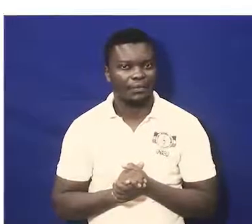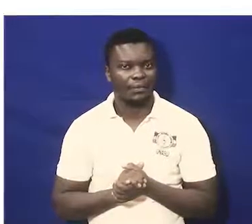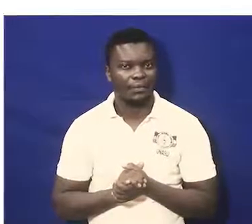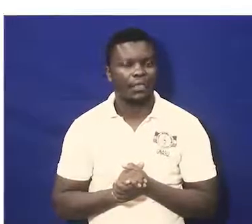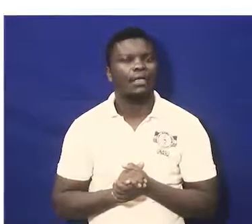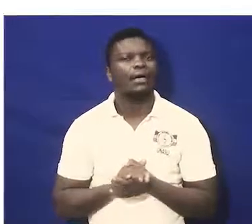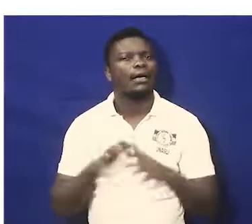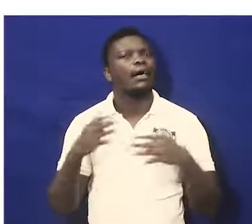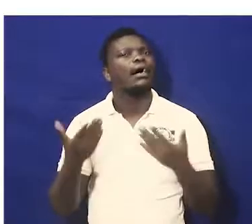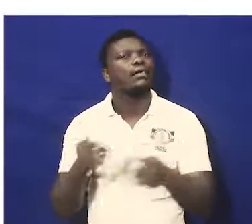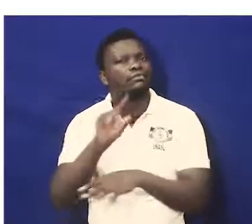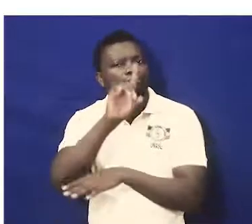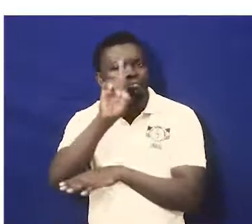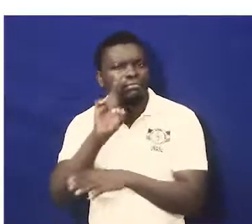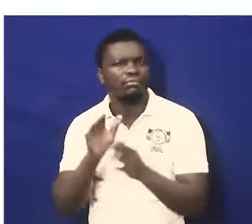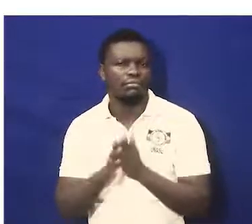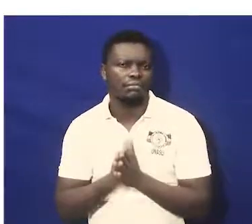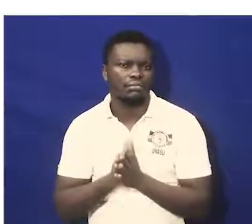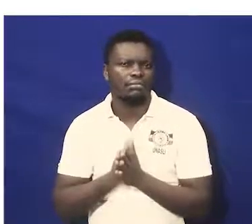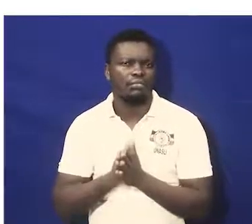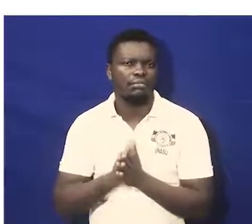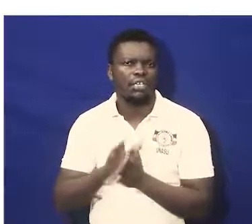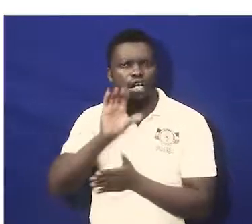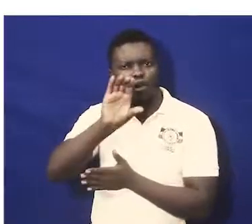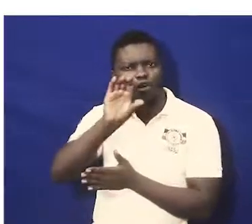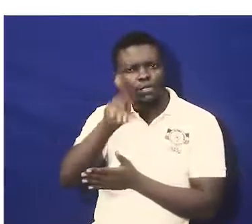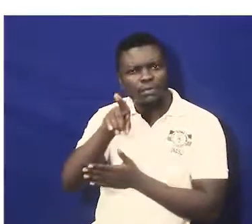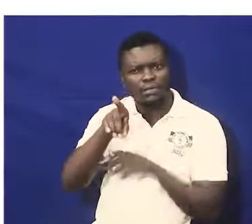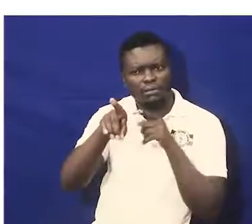What is the cost price?